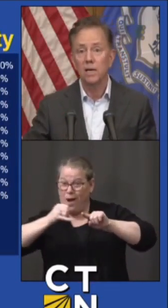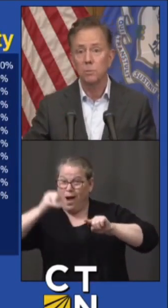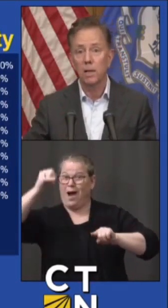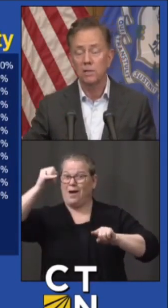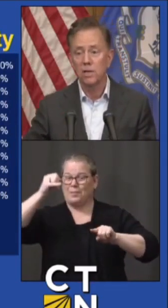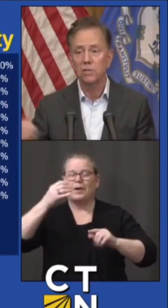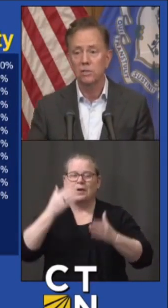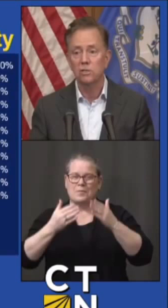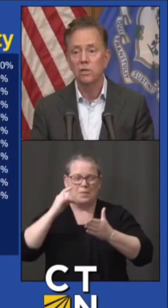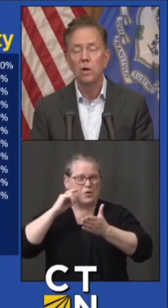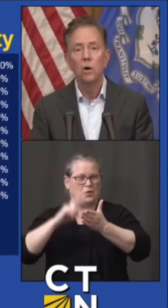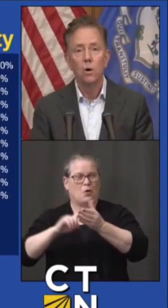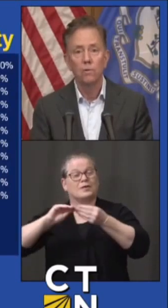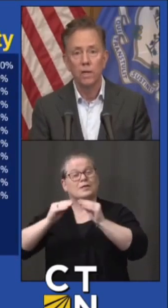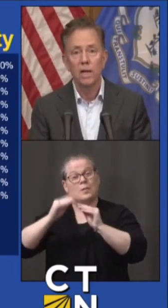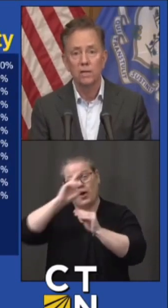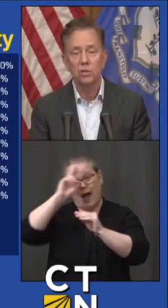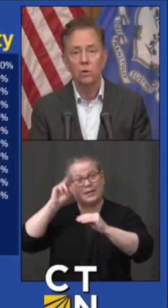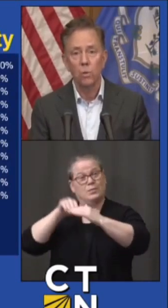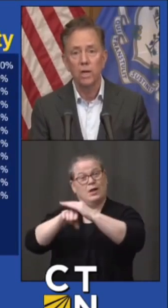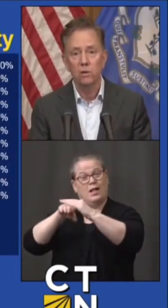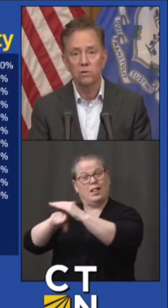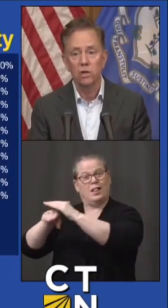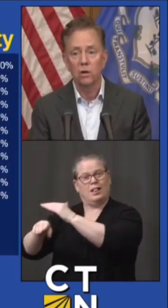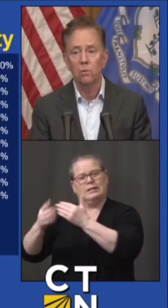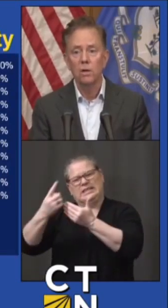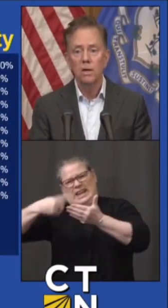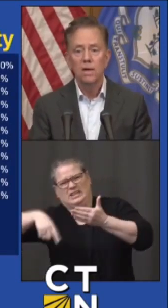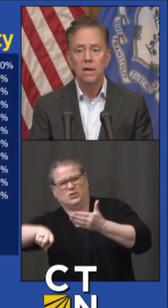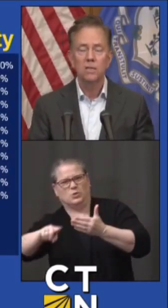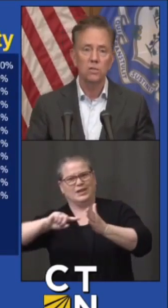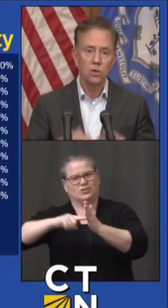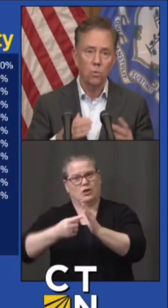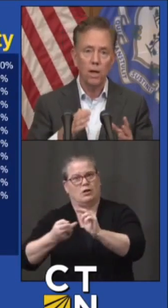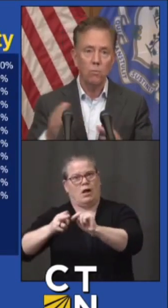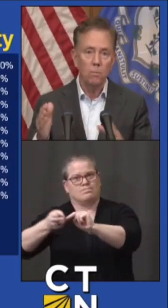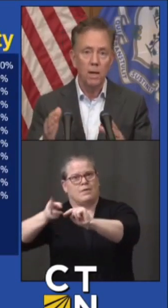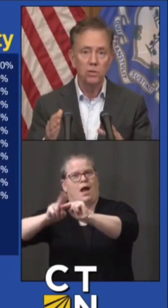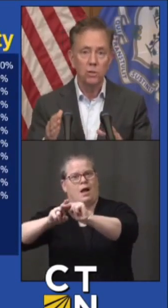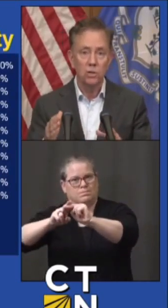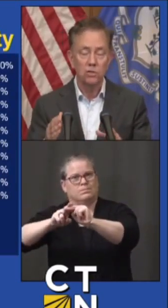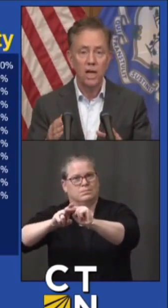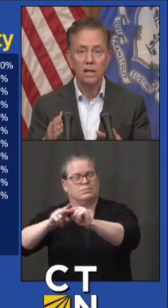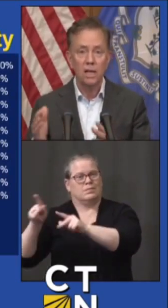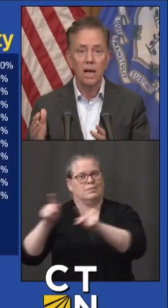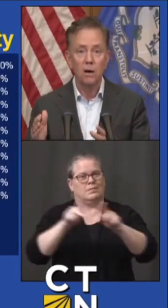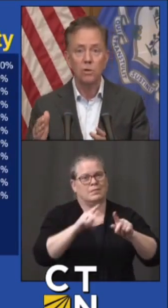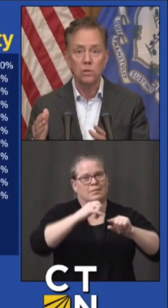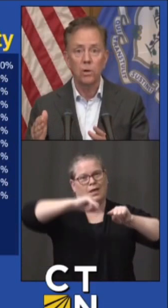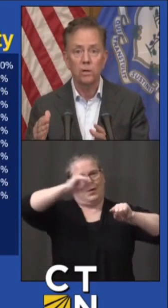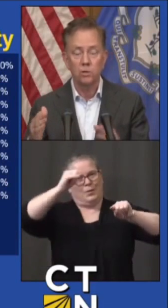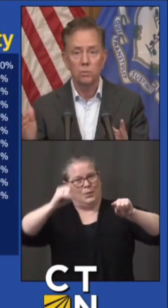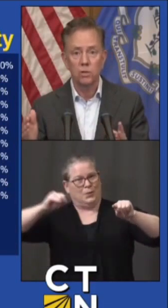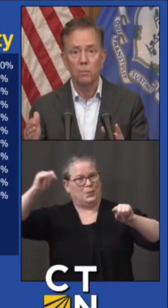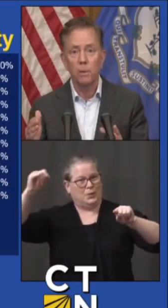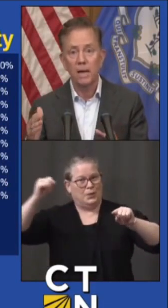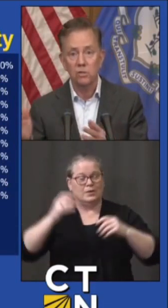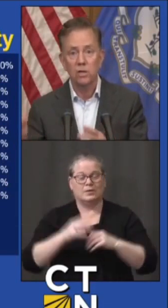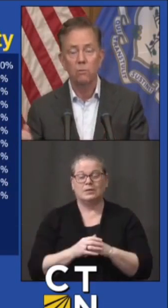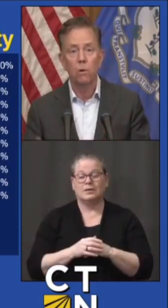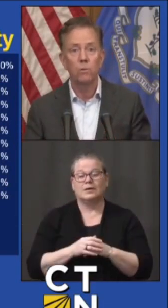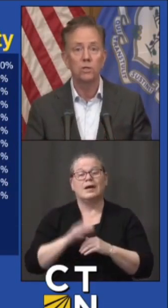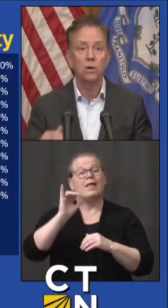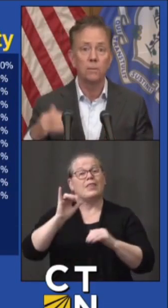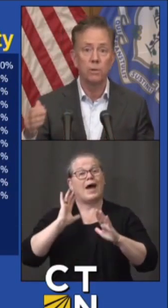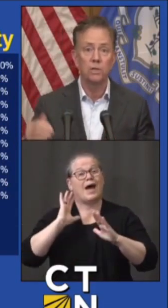reflected in hospitalizations over the next week or so. And this is the way we measure exactly how we're doing in terms of